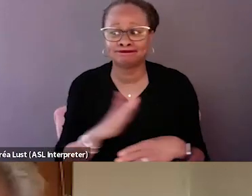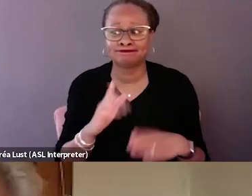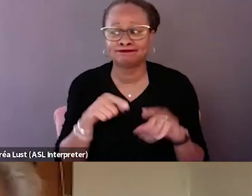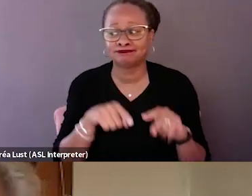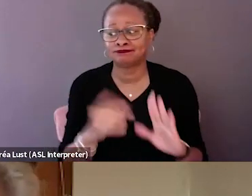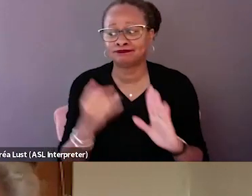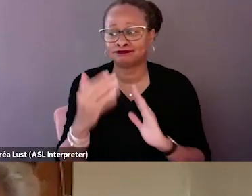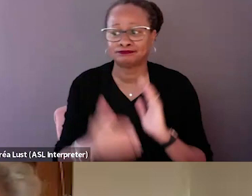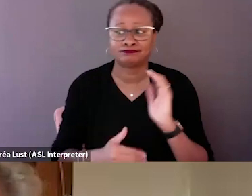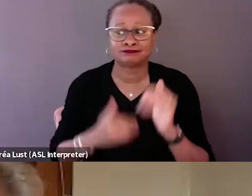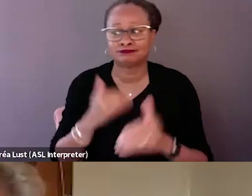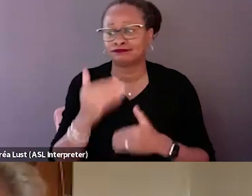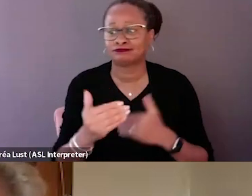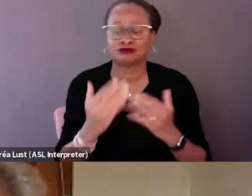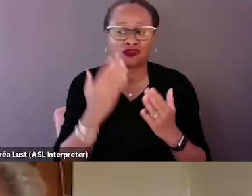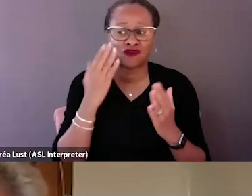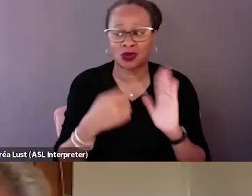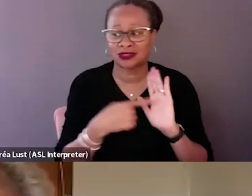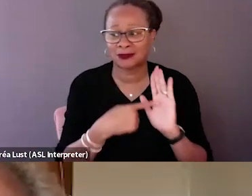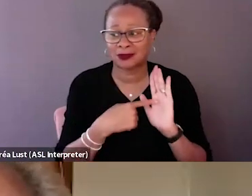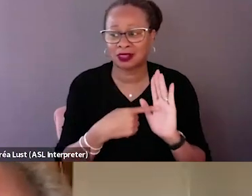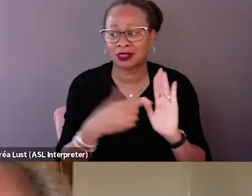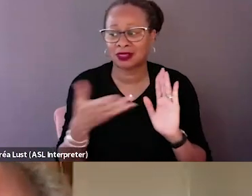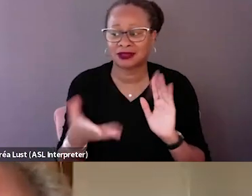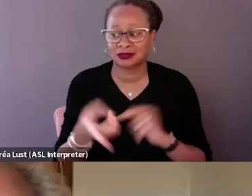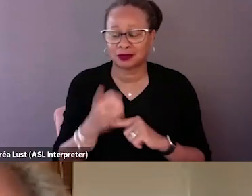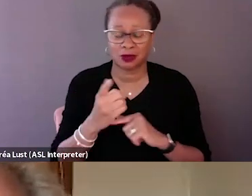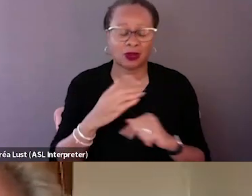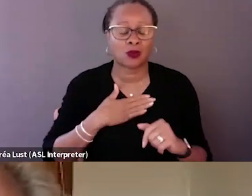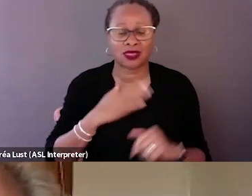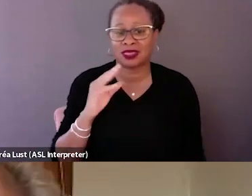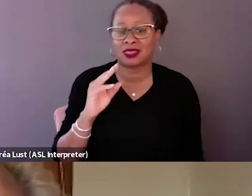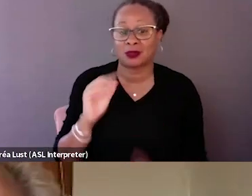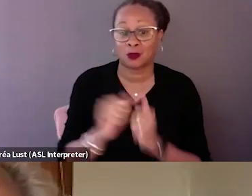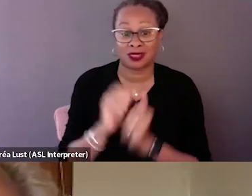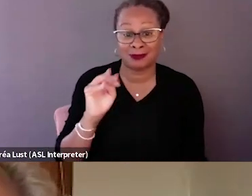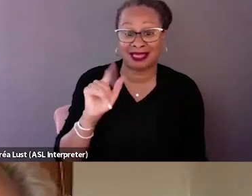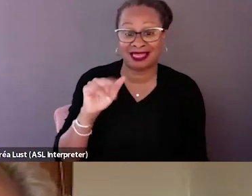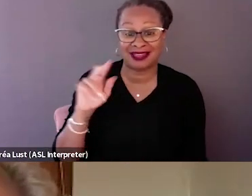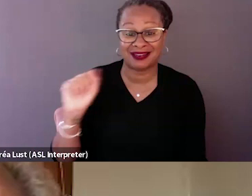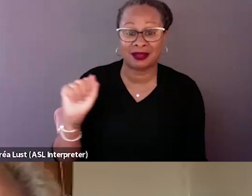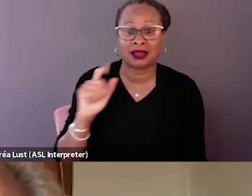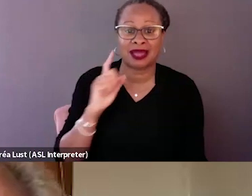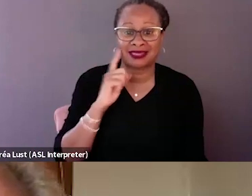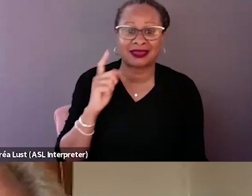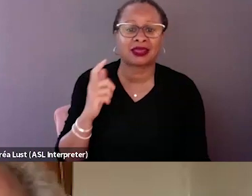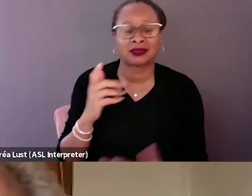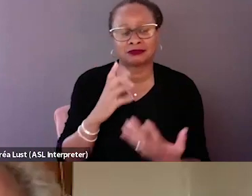during the process, for example, this moment with Malena, I thinking in blue,